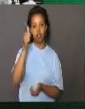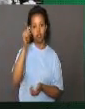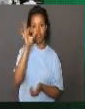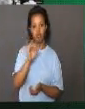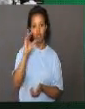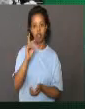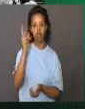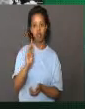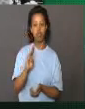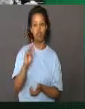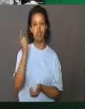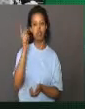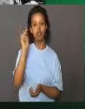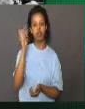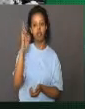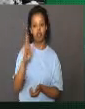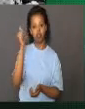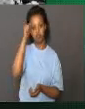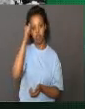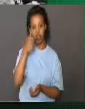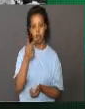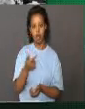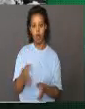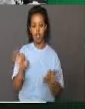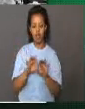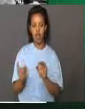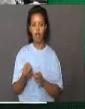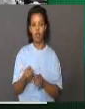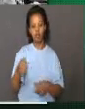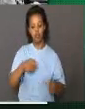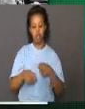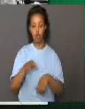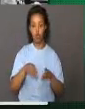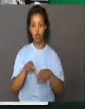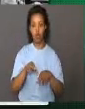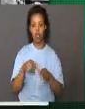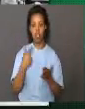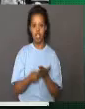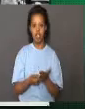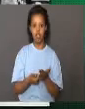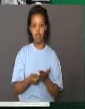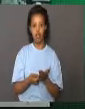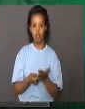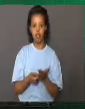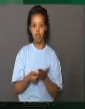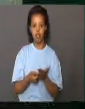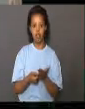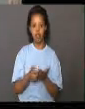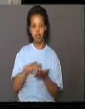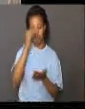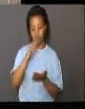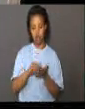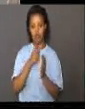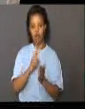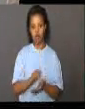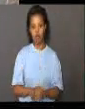of the most important contributions to the field of antibiotics. In